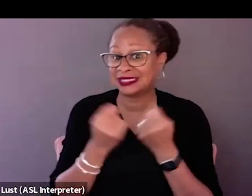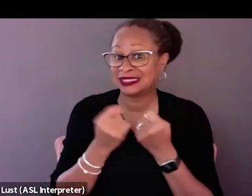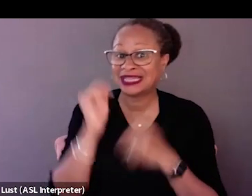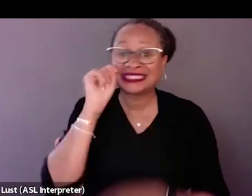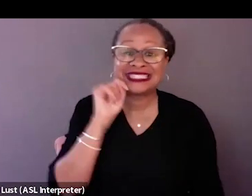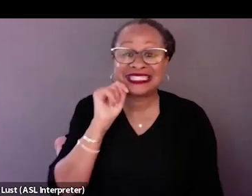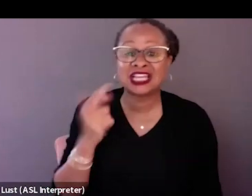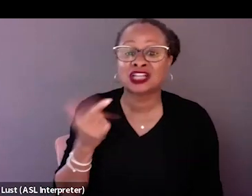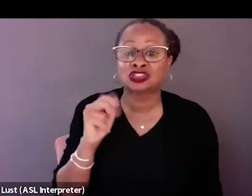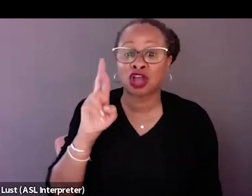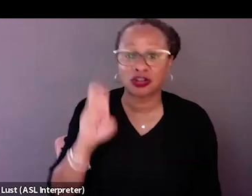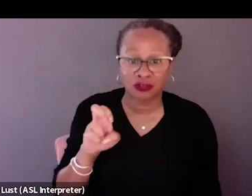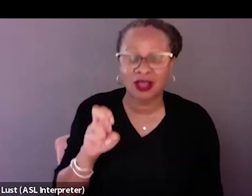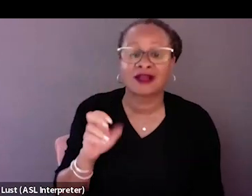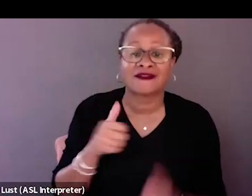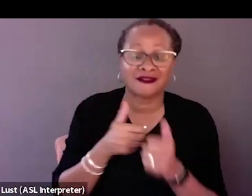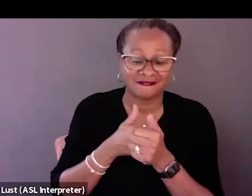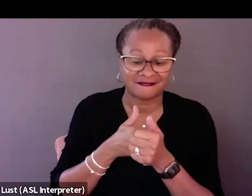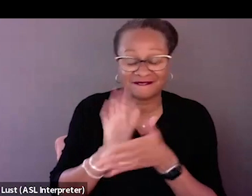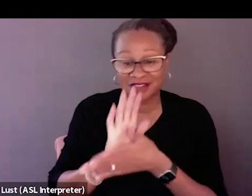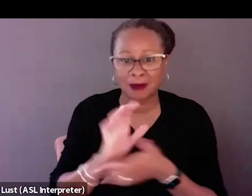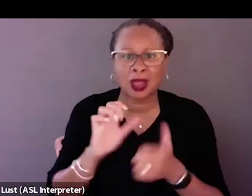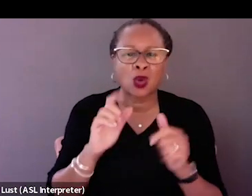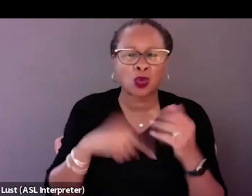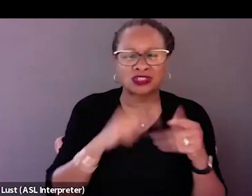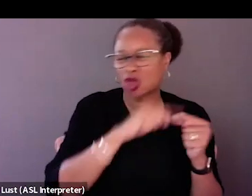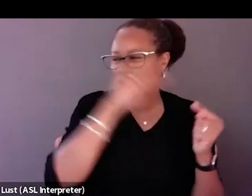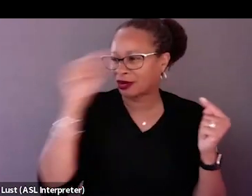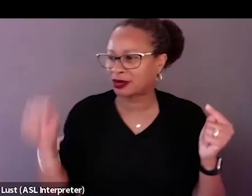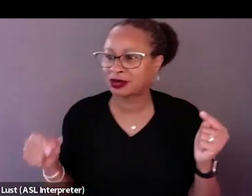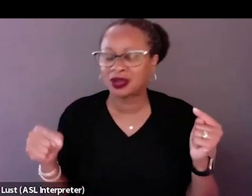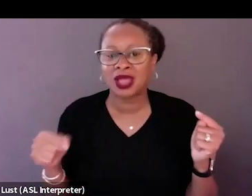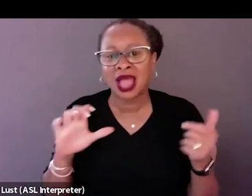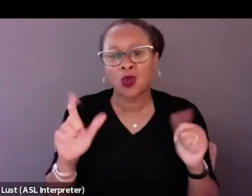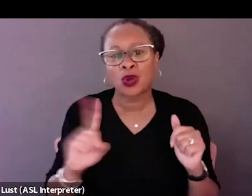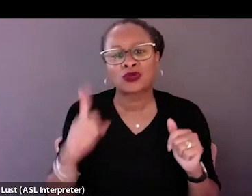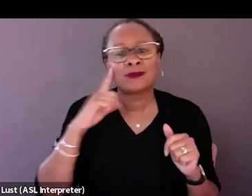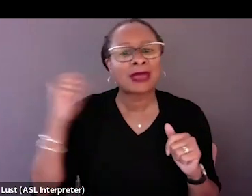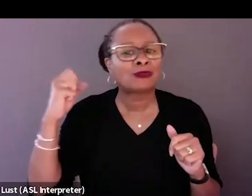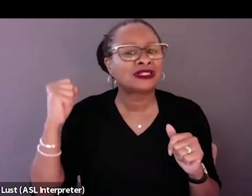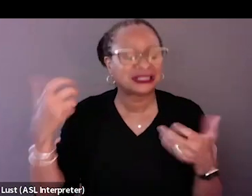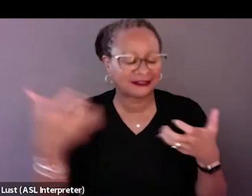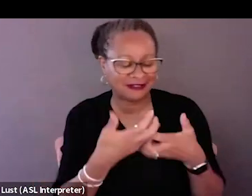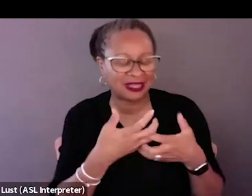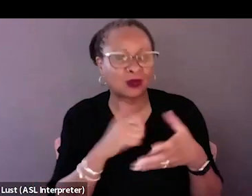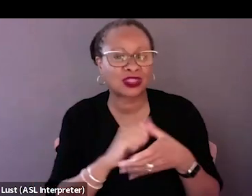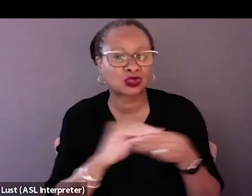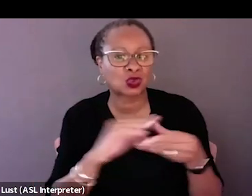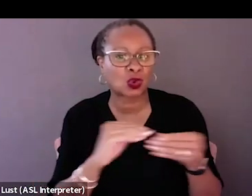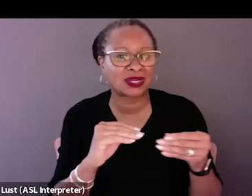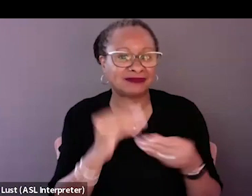film, like what kind of arc it follows, where do these memories like fit into that storytelling? And